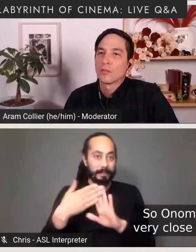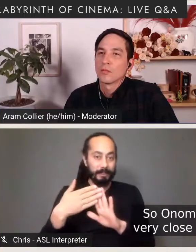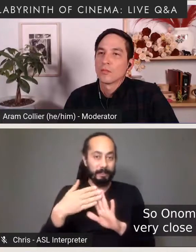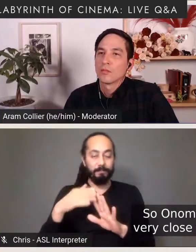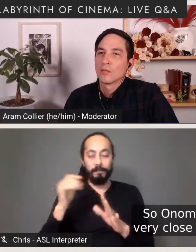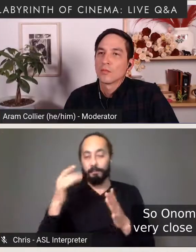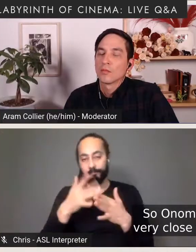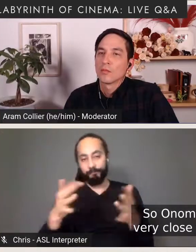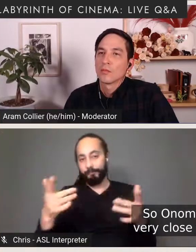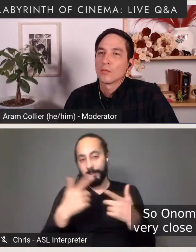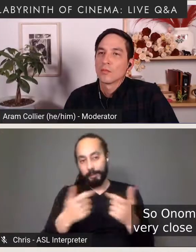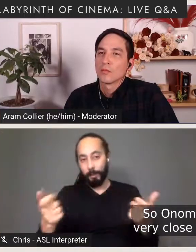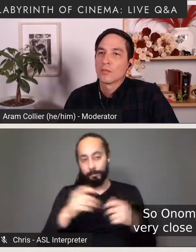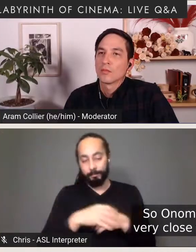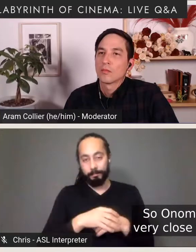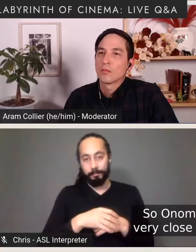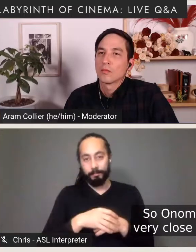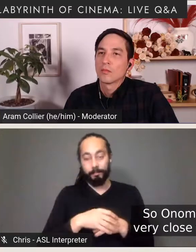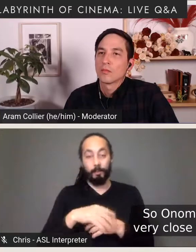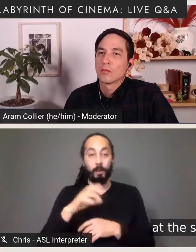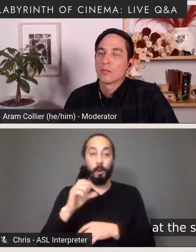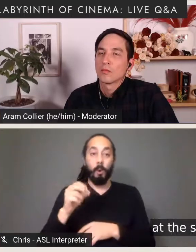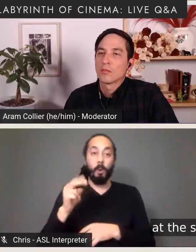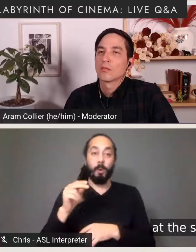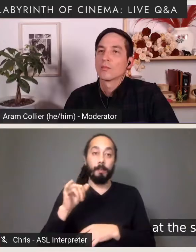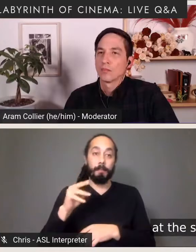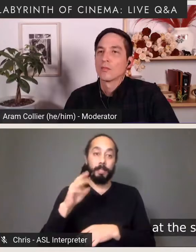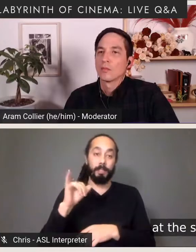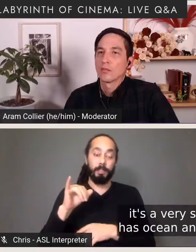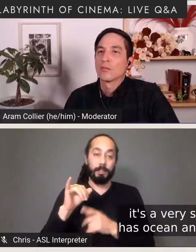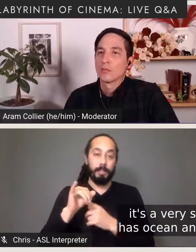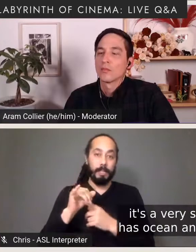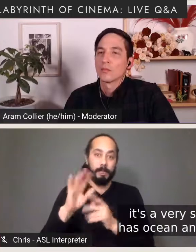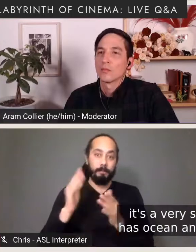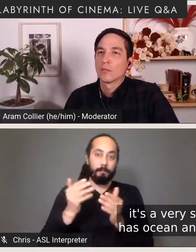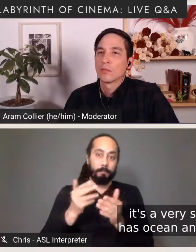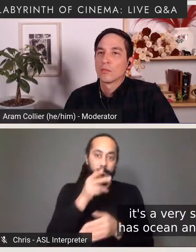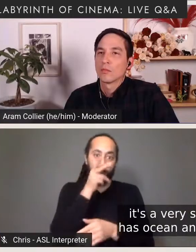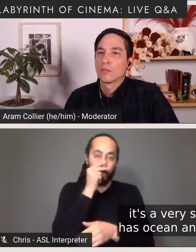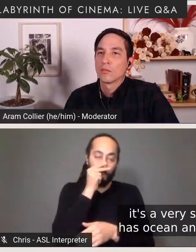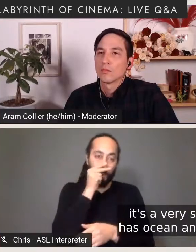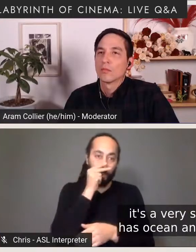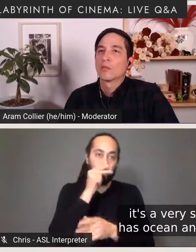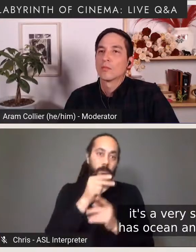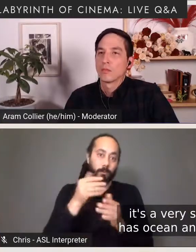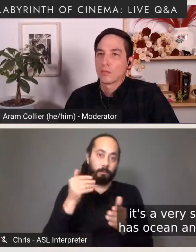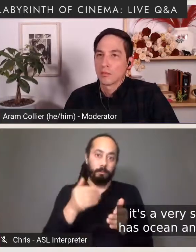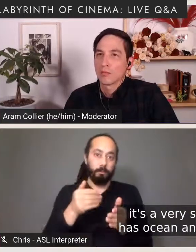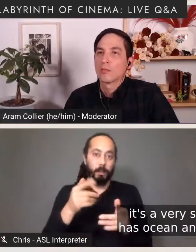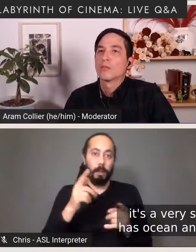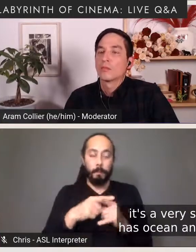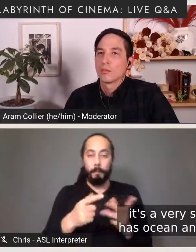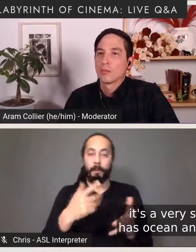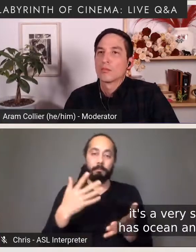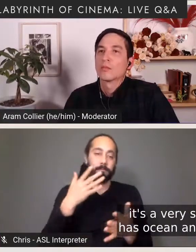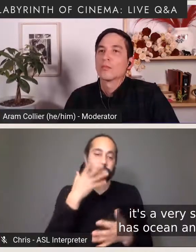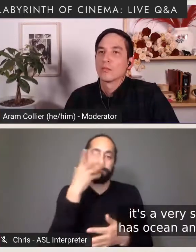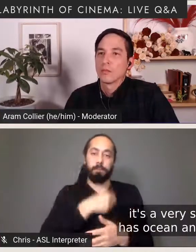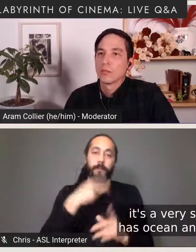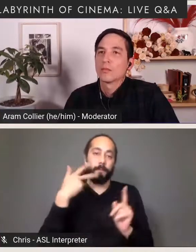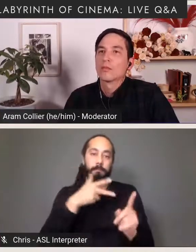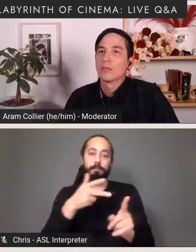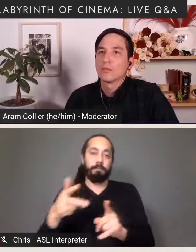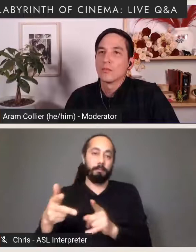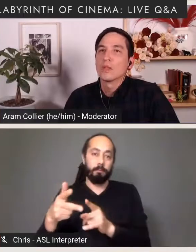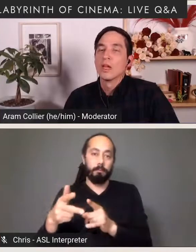forth. So Onomichi is a city very close to Hiroshima. At the same time, it's a very scenic city that has ocean and the